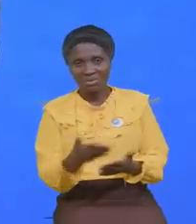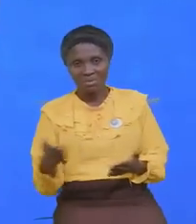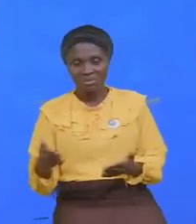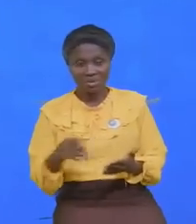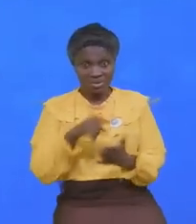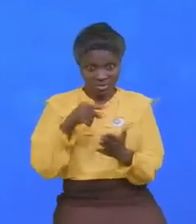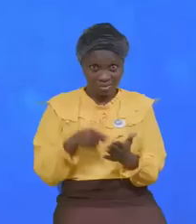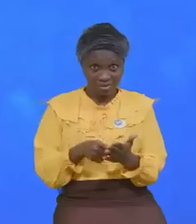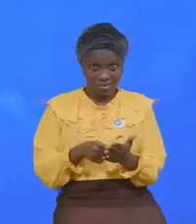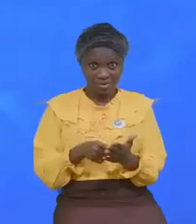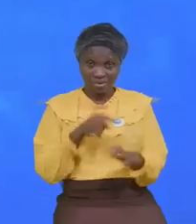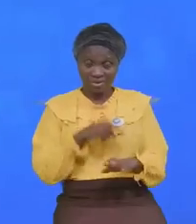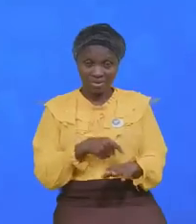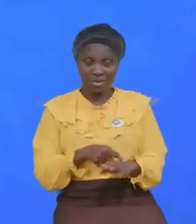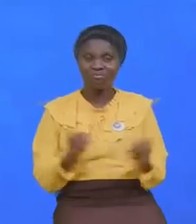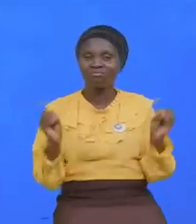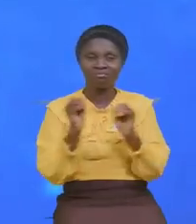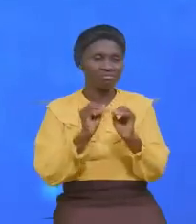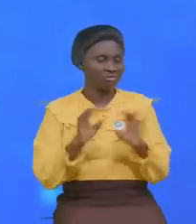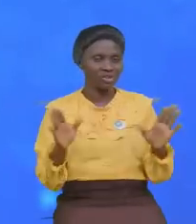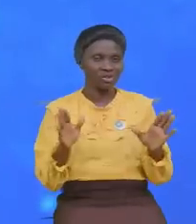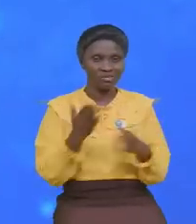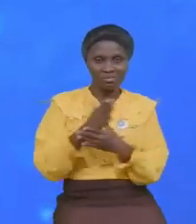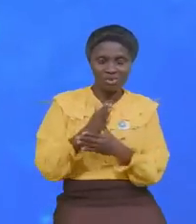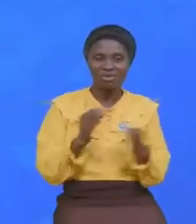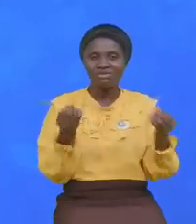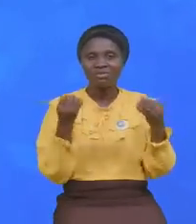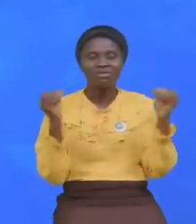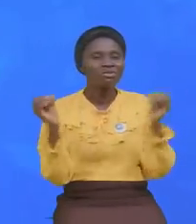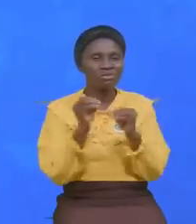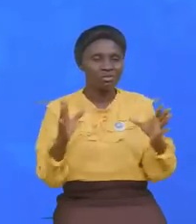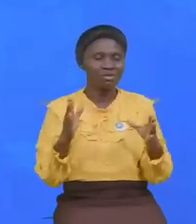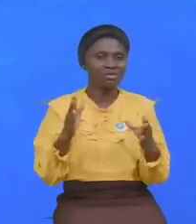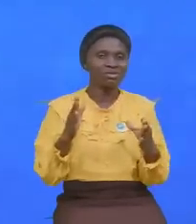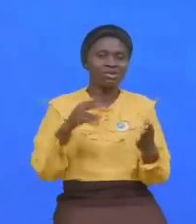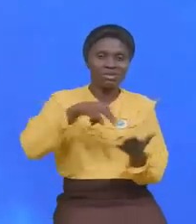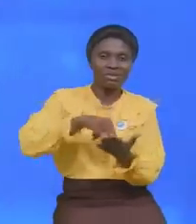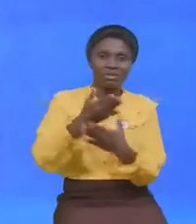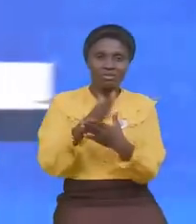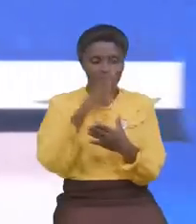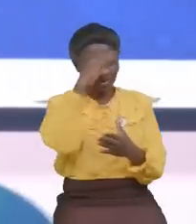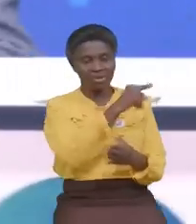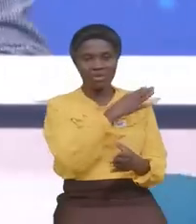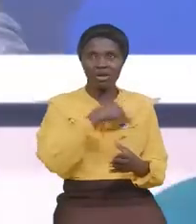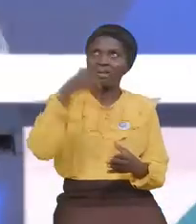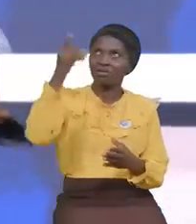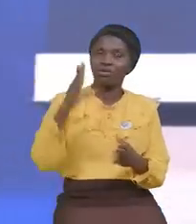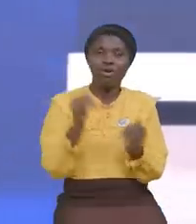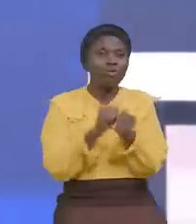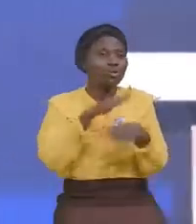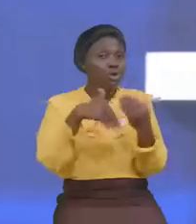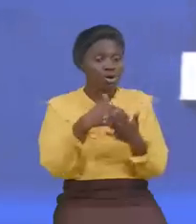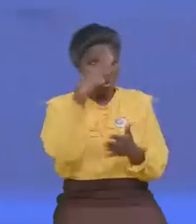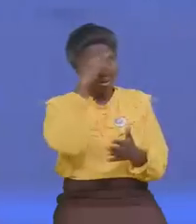nothing between. He received him with all his heart, with all his soul, with all his mind to be his savior,